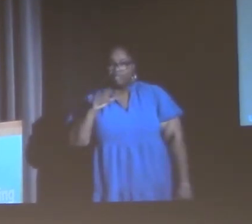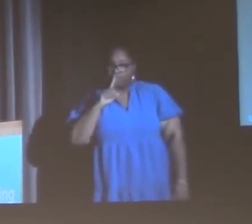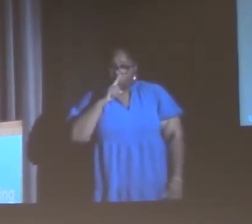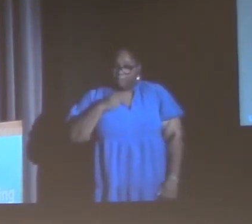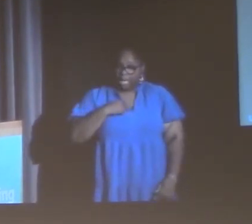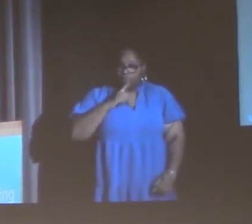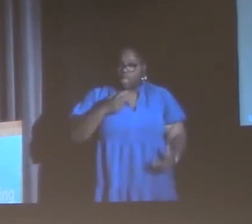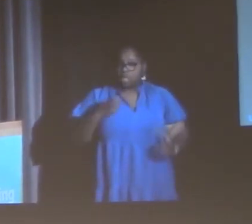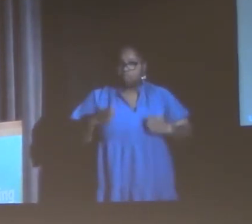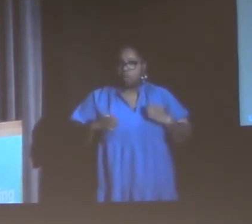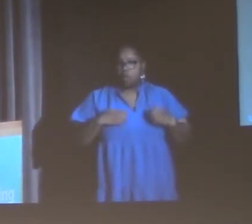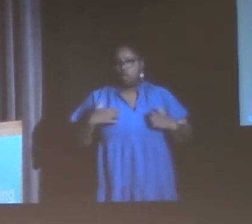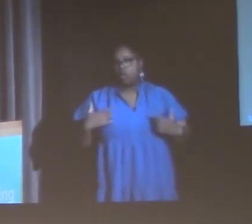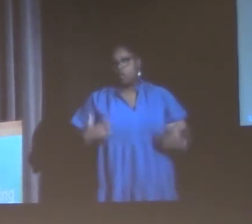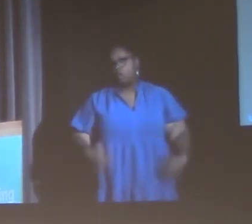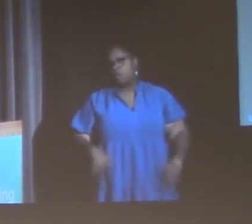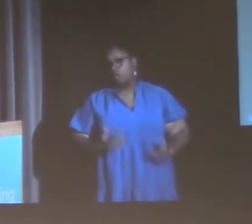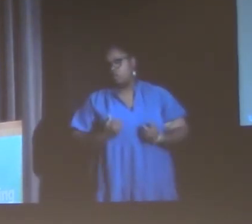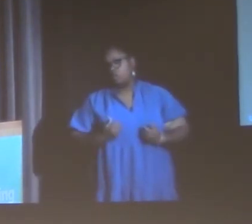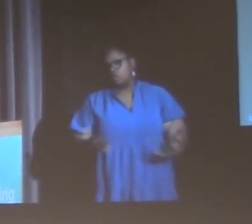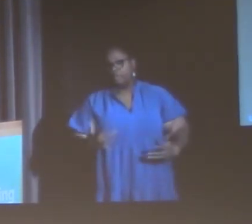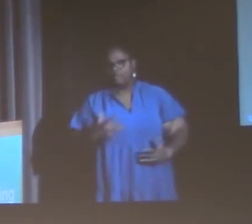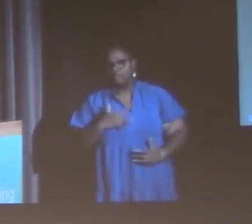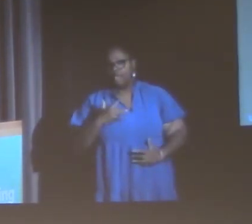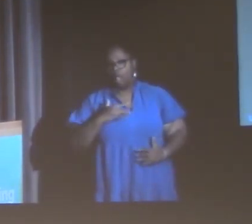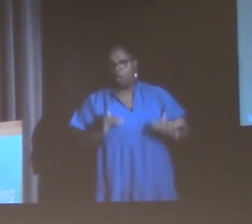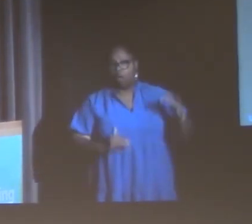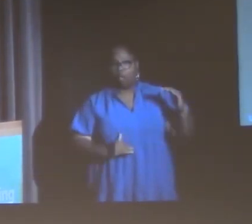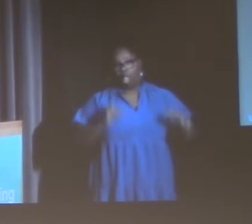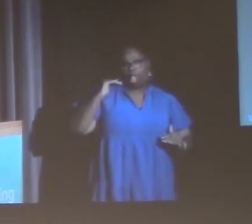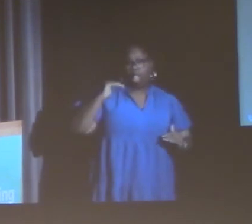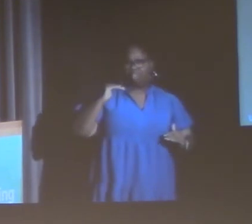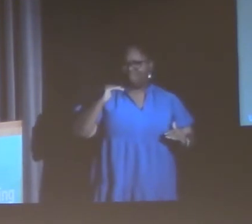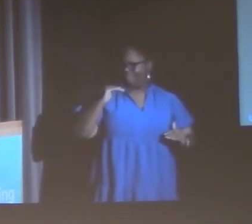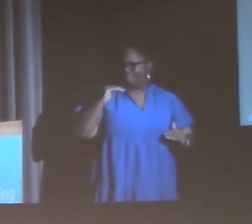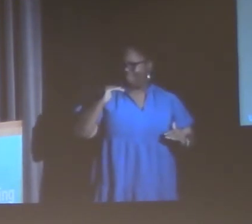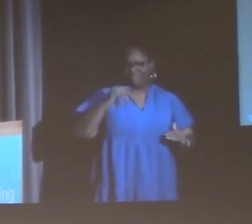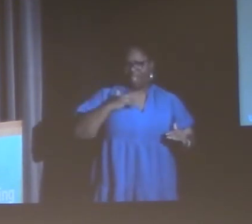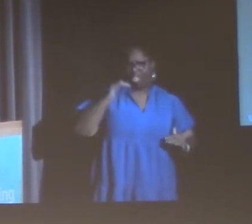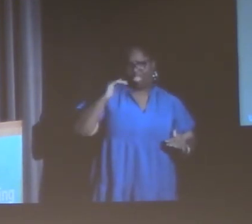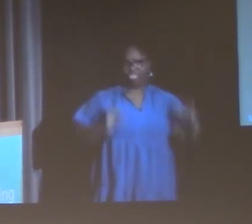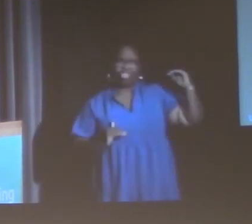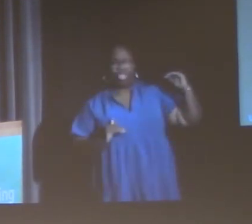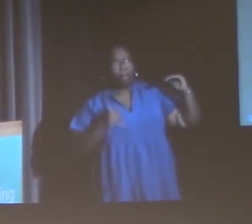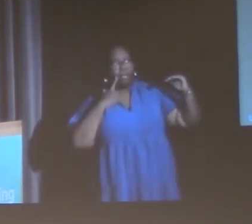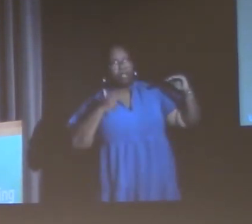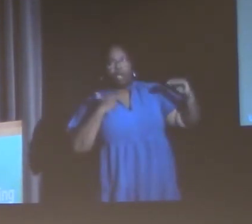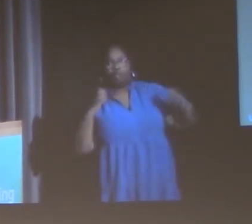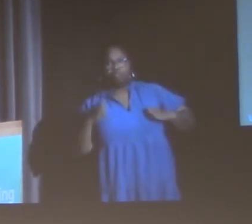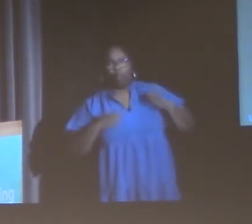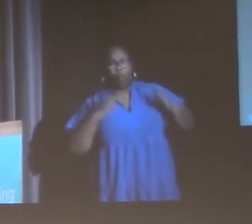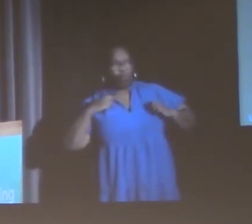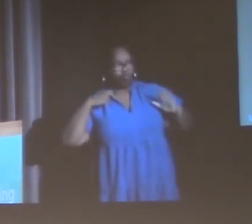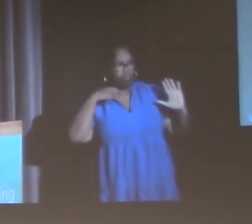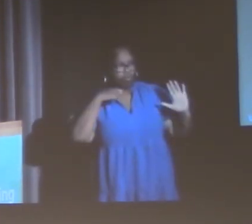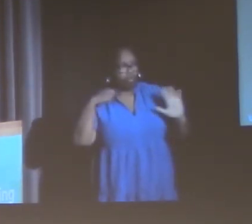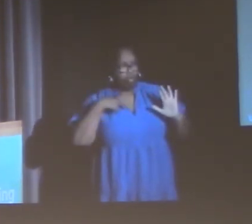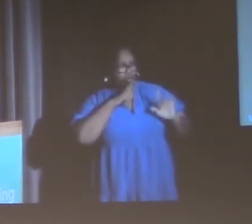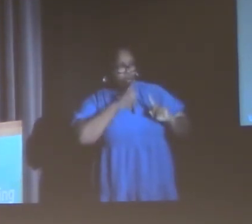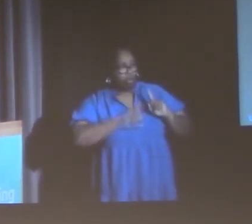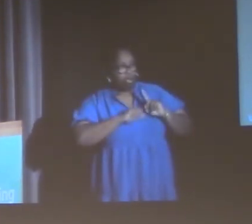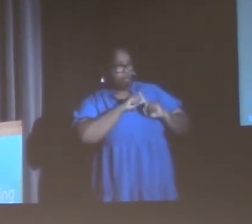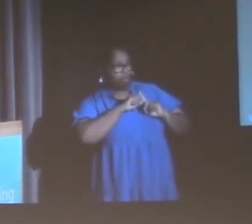was unequal. Actually, I felt that they had even more power than me because I was emotional, you know, I was like affected